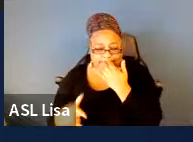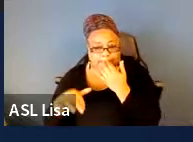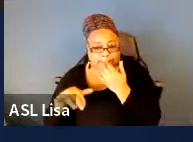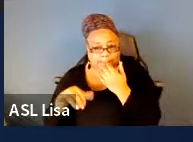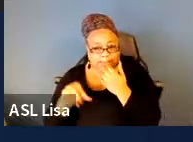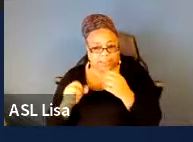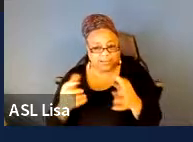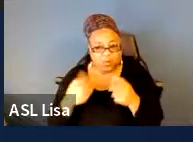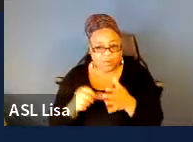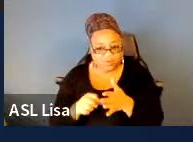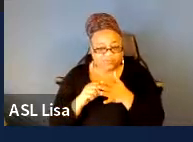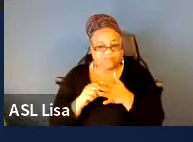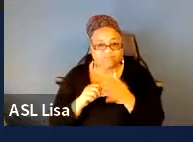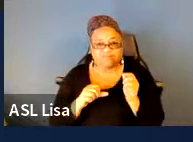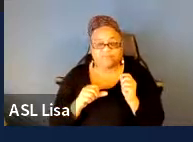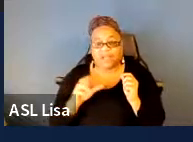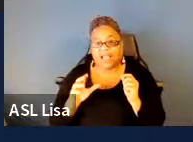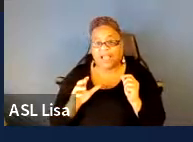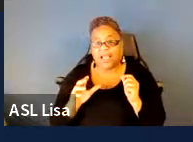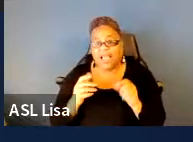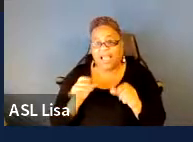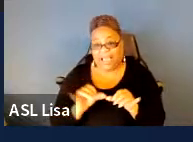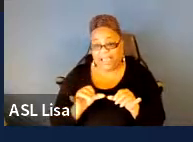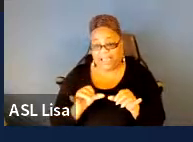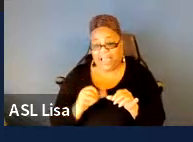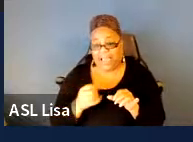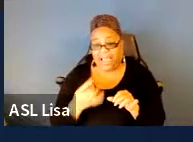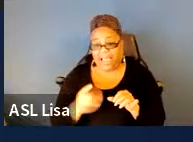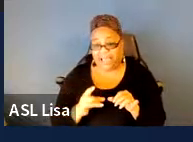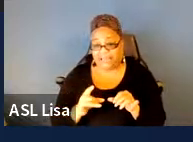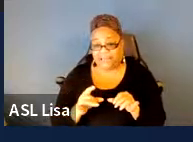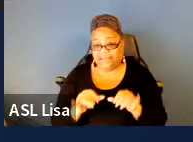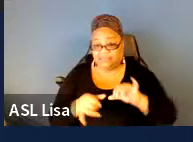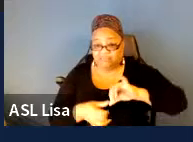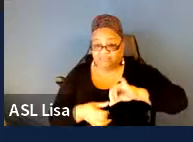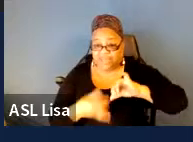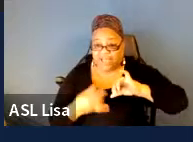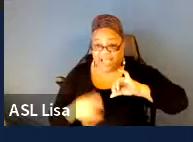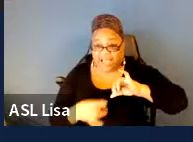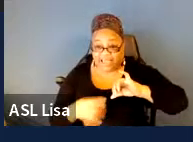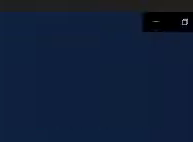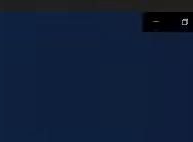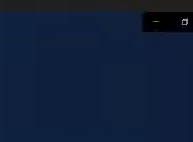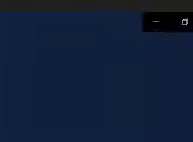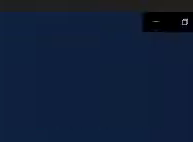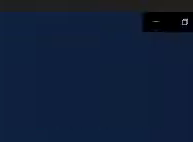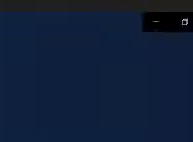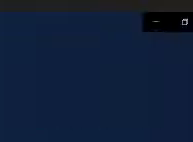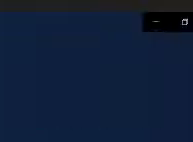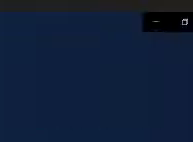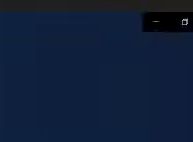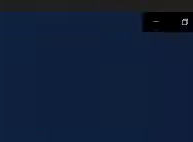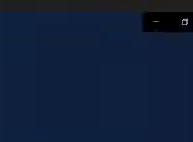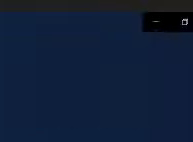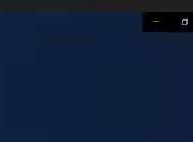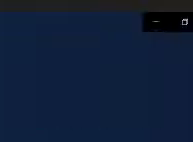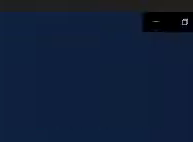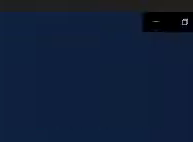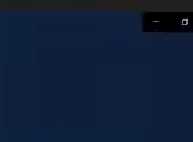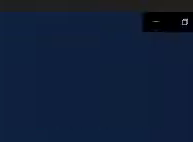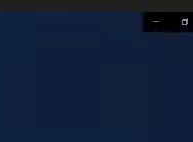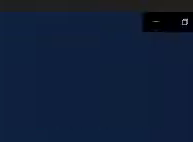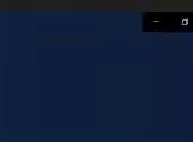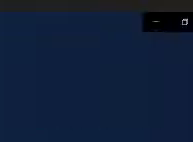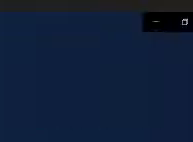that the 18 by 18 inch clear floor space is required to be centered on the tactile characters of the